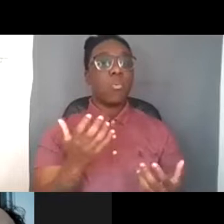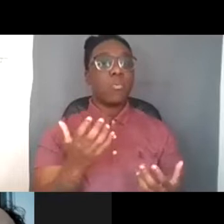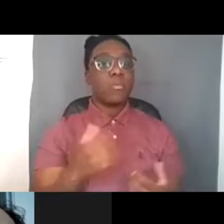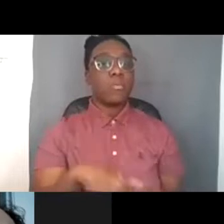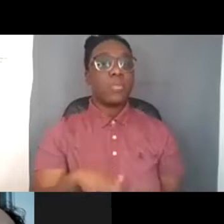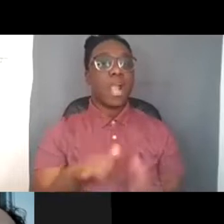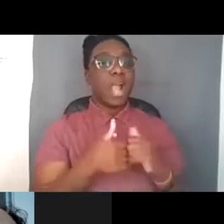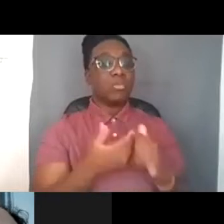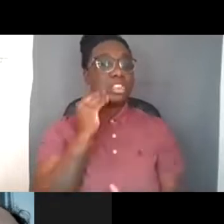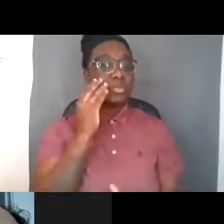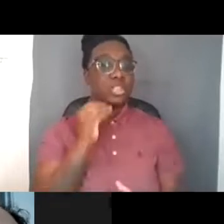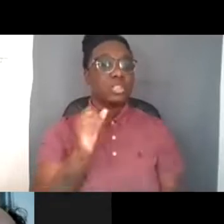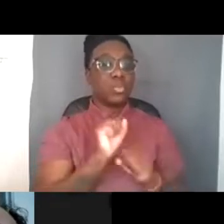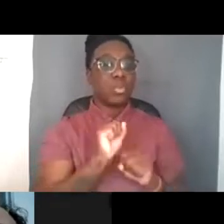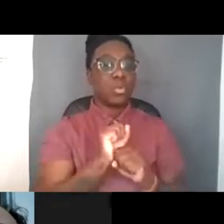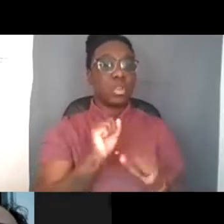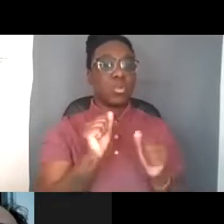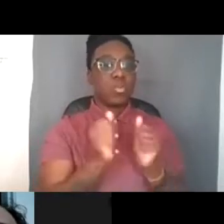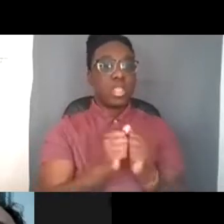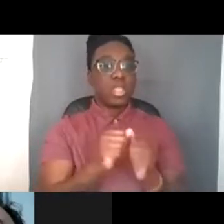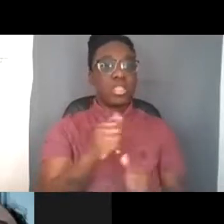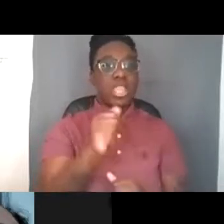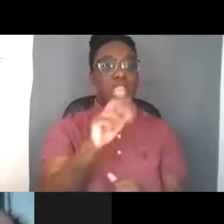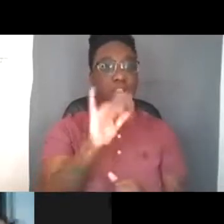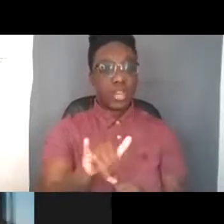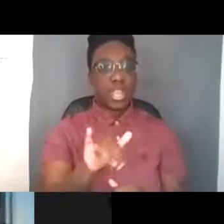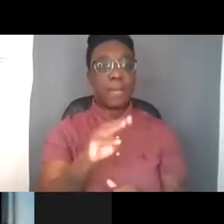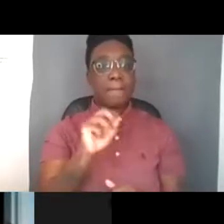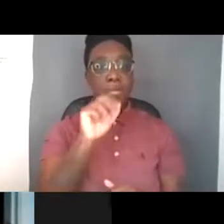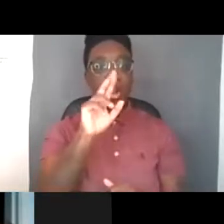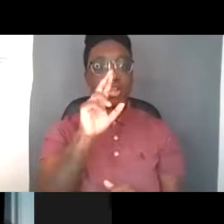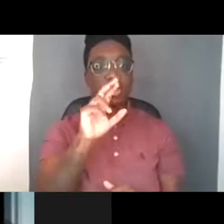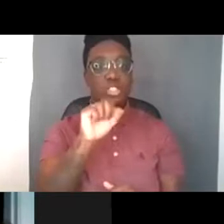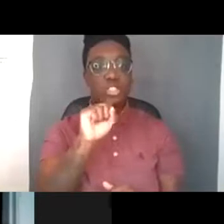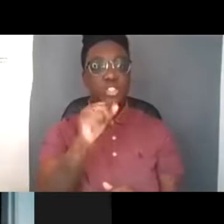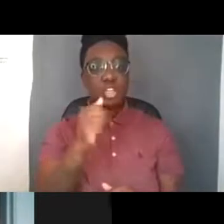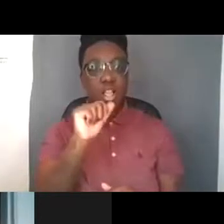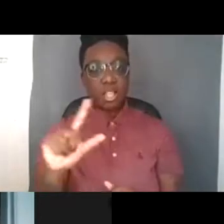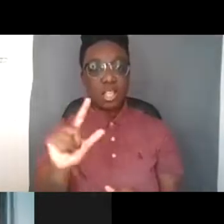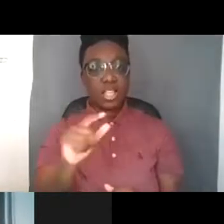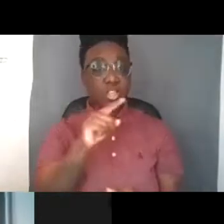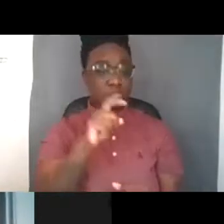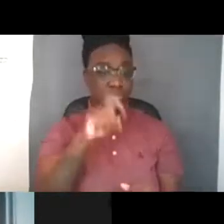Gary Marshall? And did you have to read for him for your audition? Isn't that interesting?